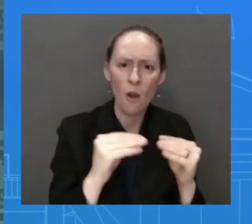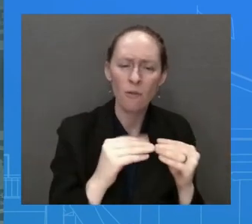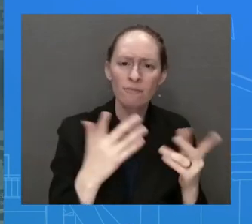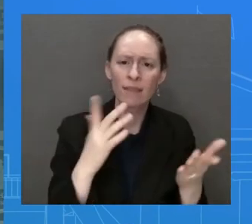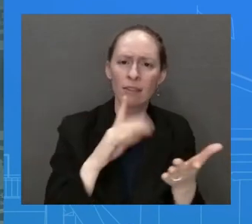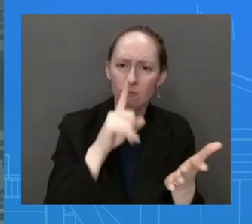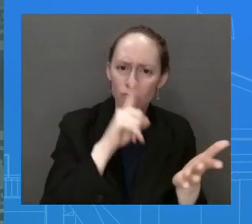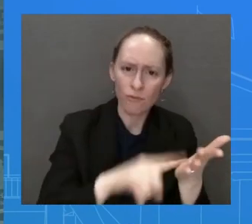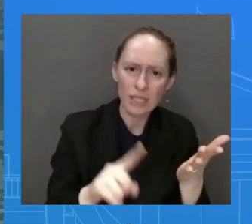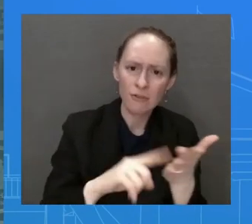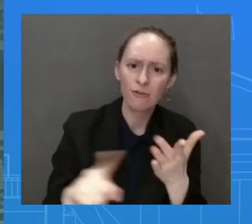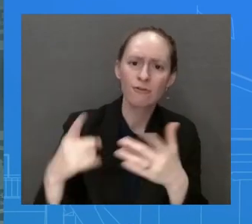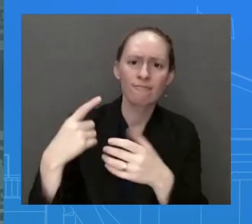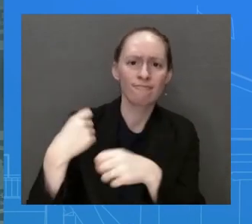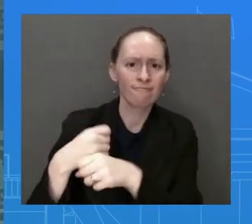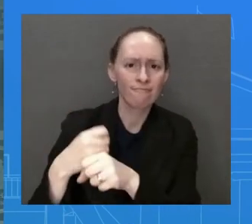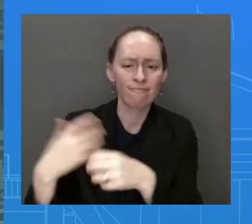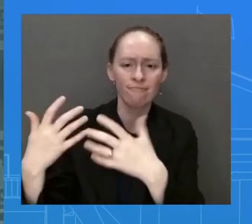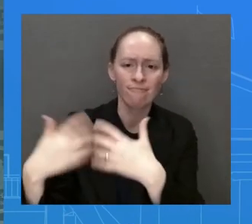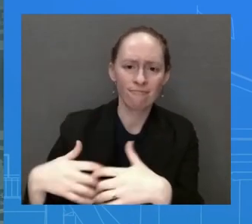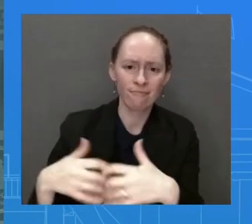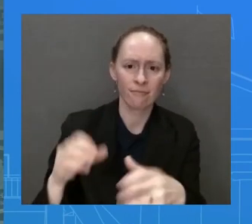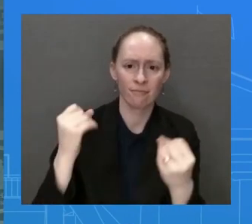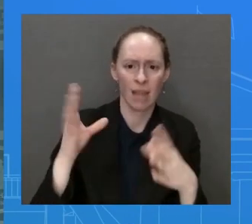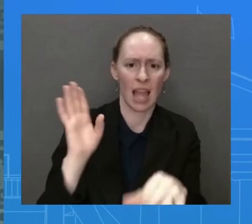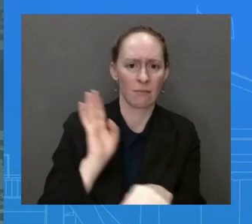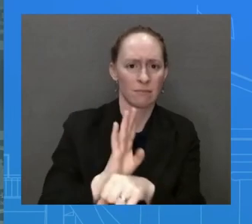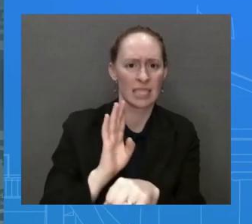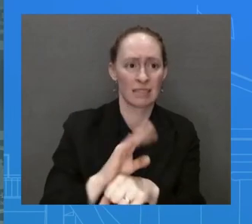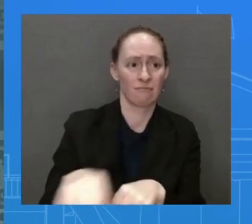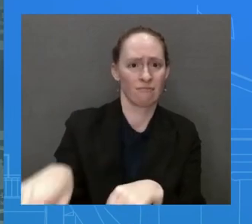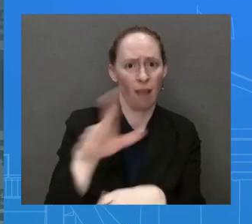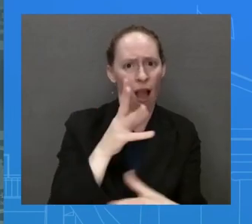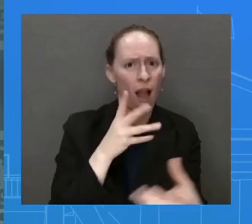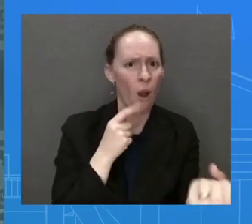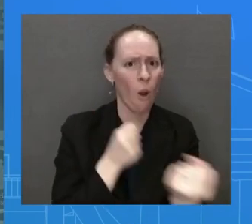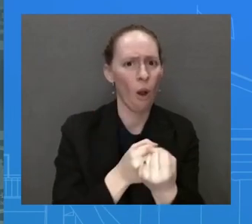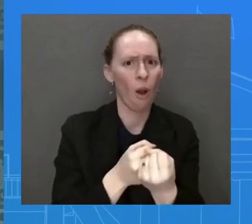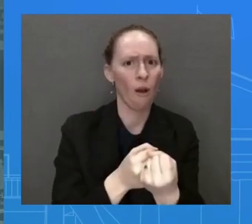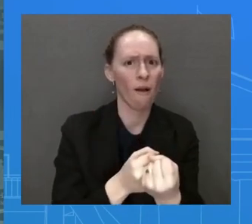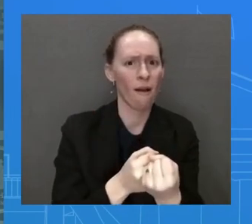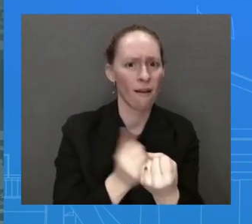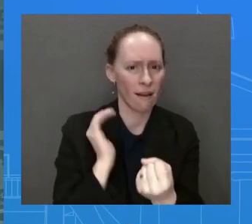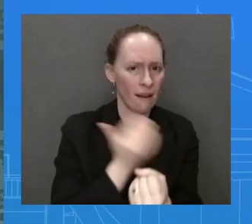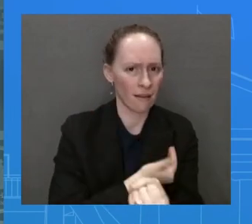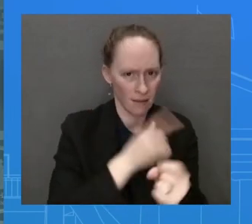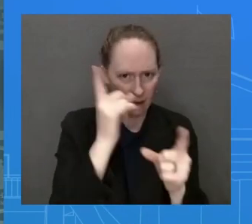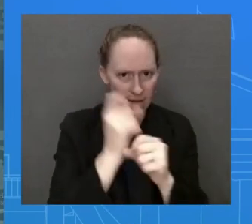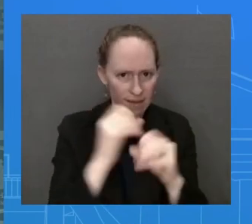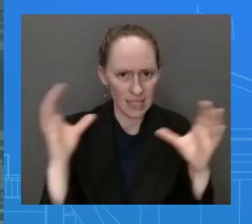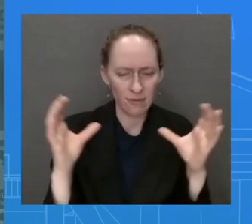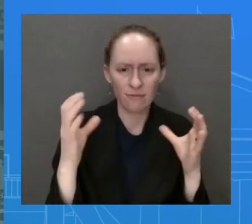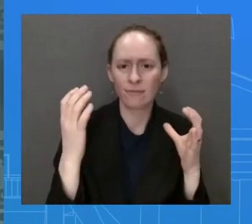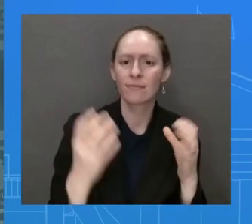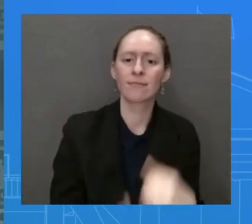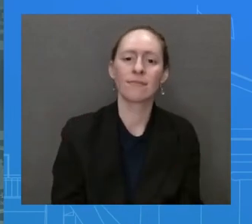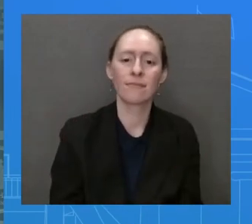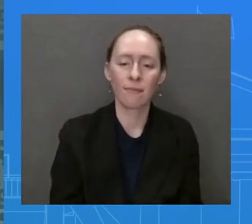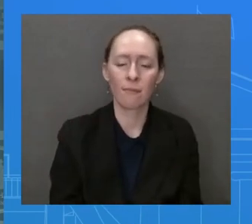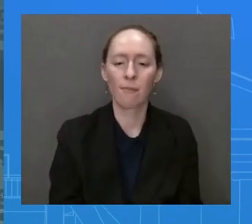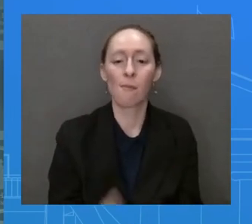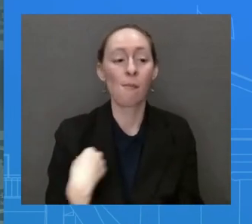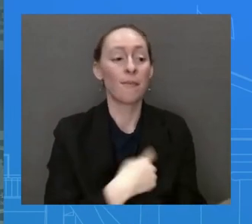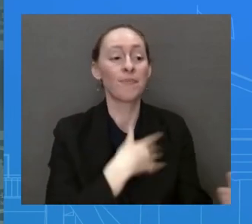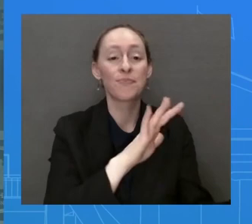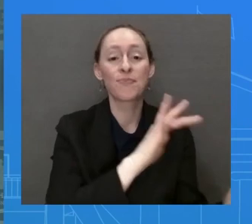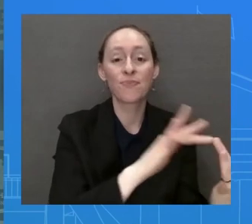business community. Again, you know, we do outreach to different communities when we talk about these important pieces of legislation, when we talk about the